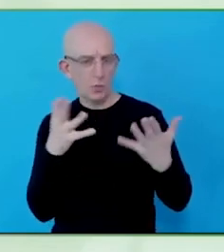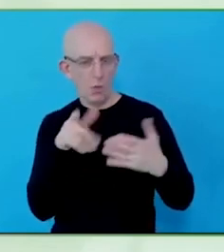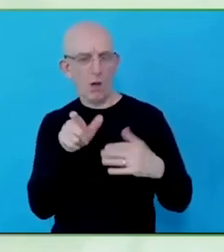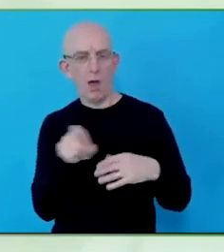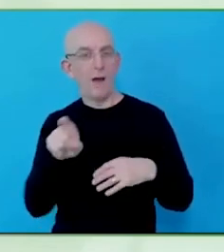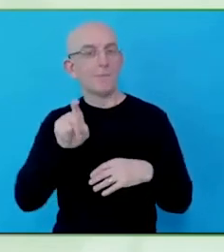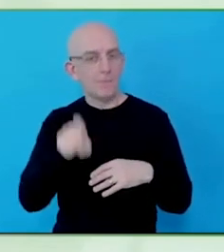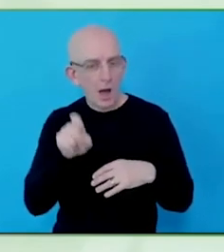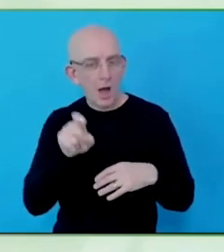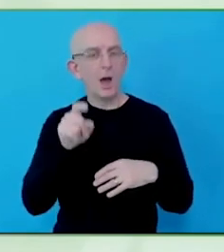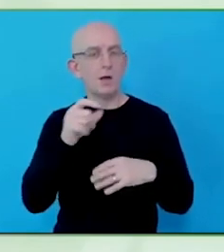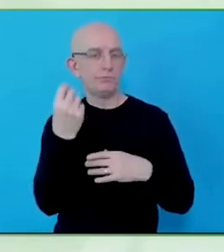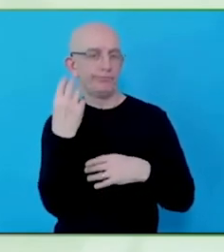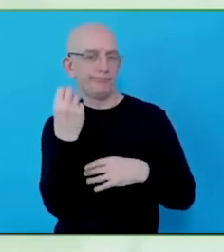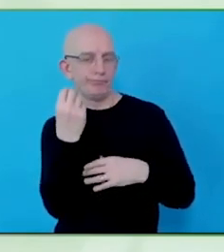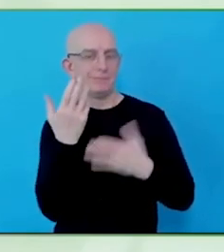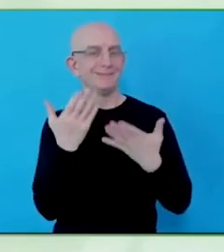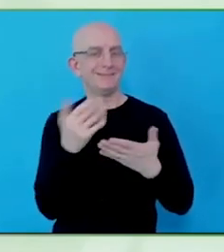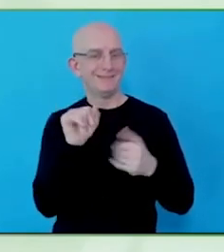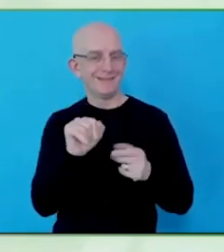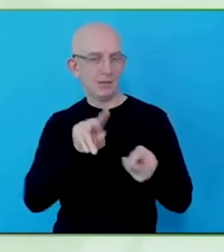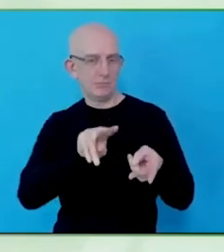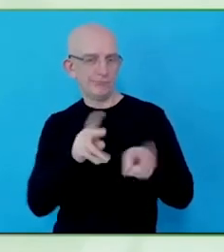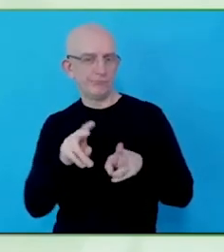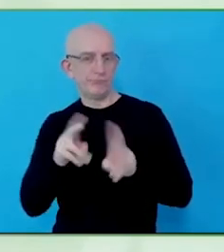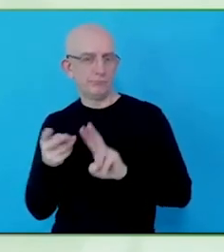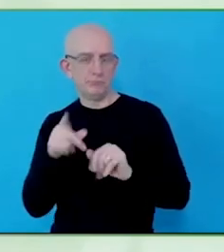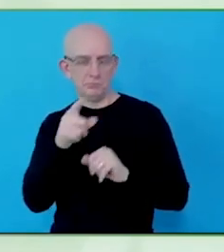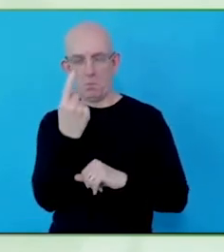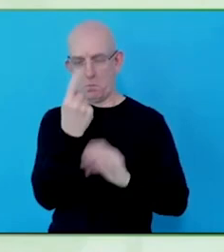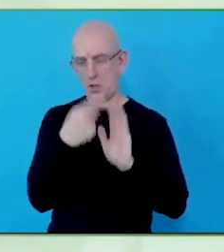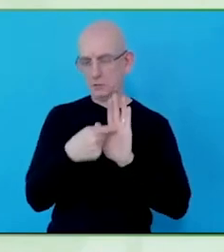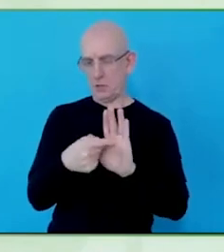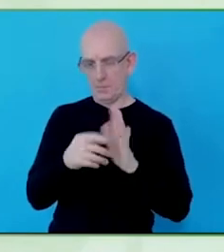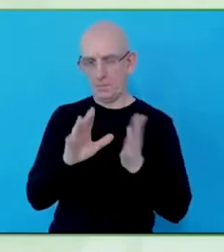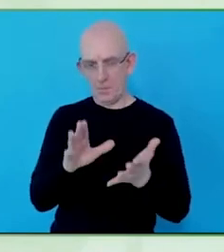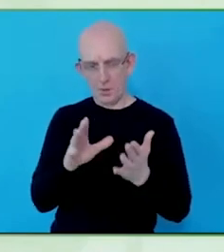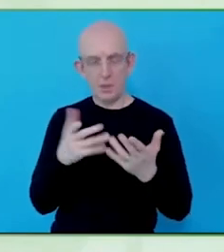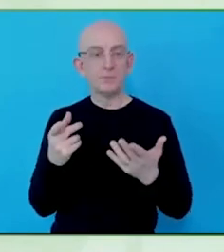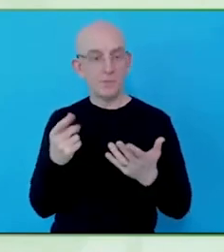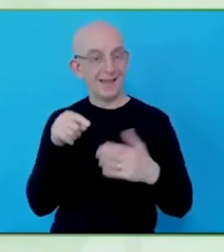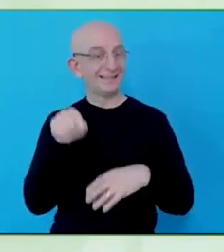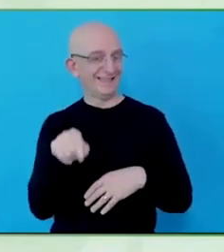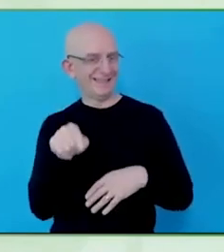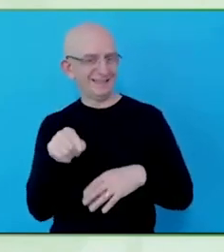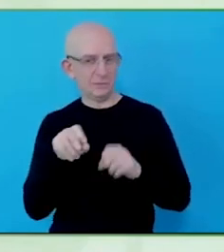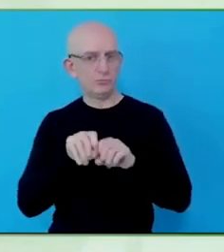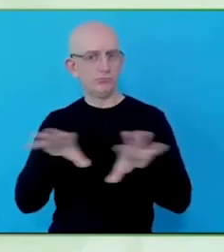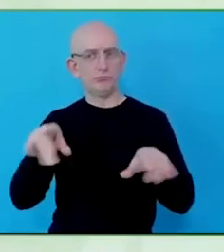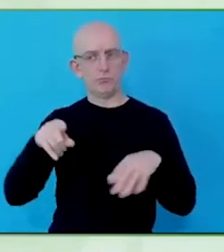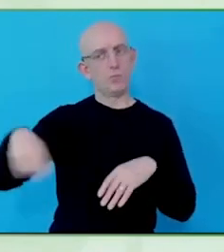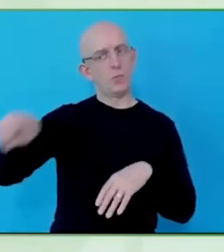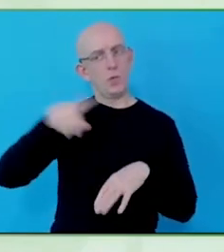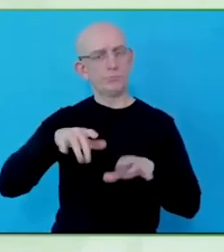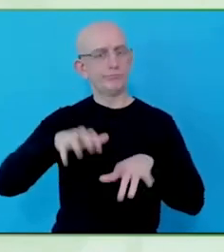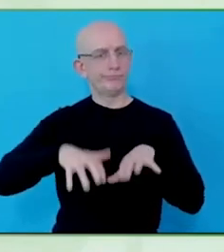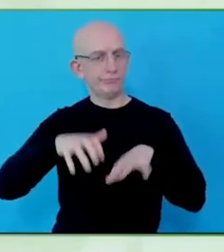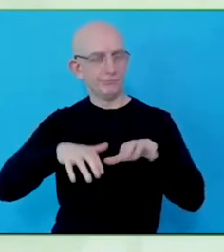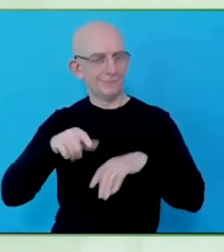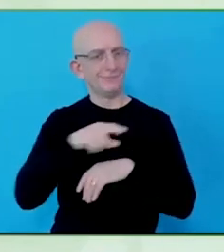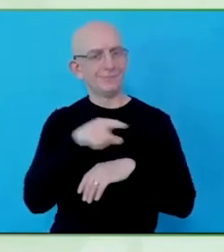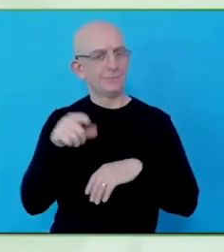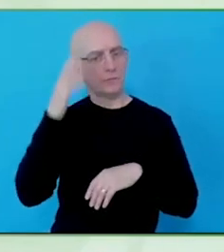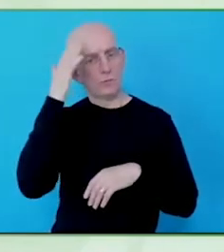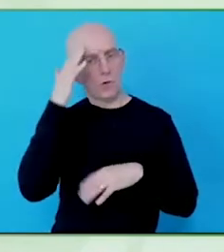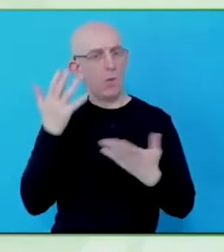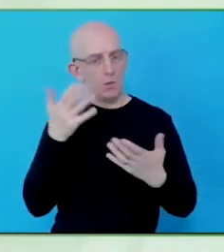design sites. More than half of the current most favored designs were completely inaccessible. The